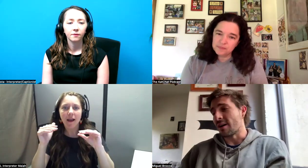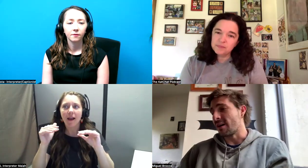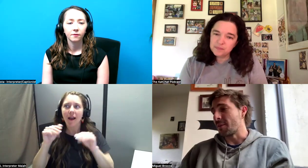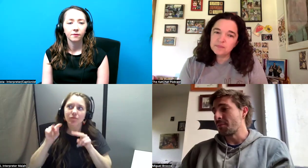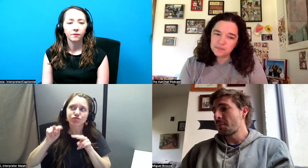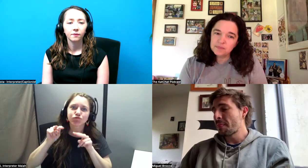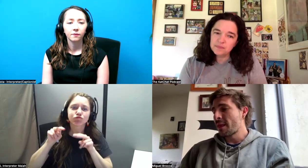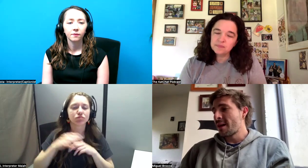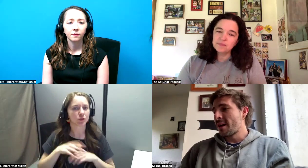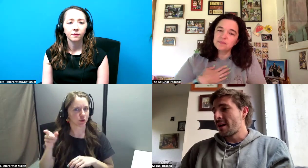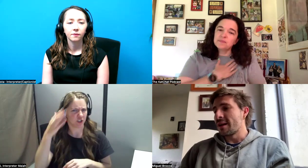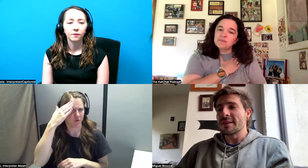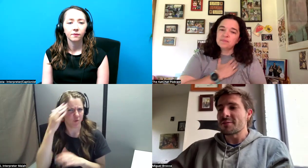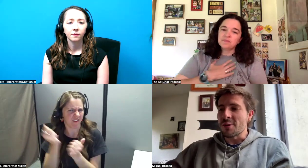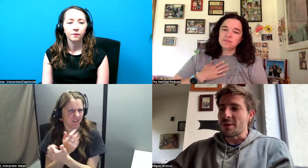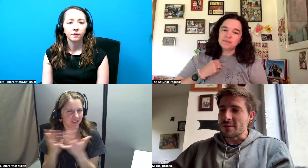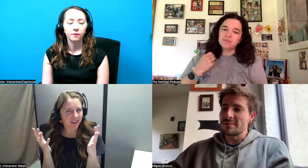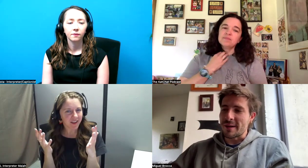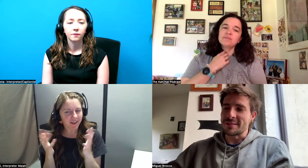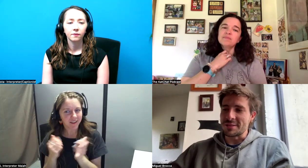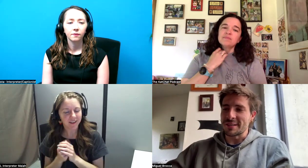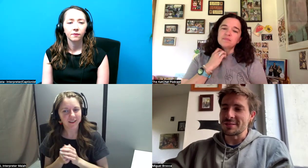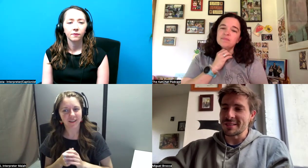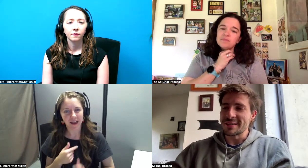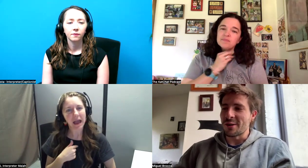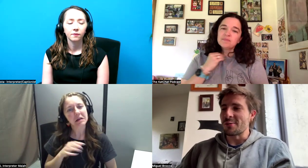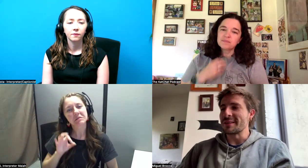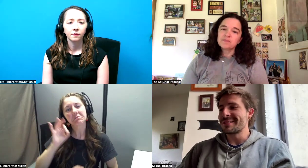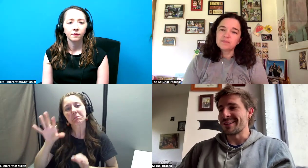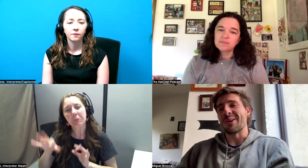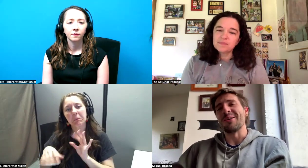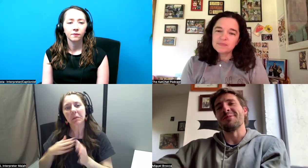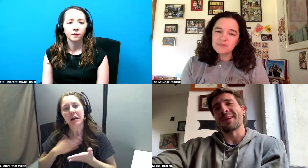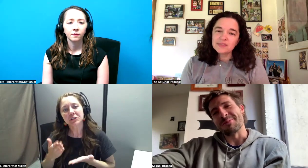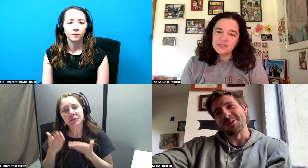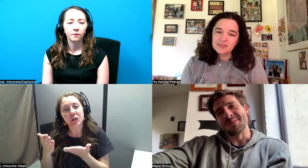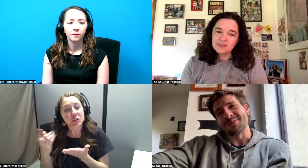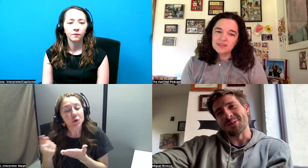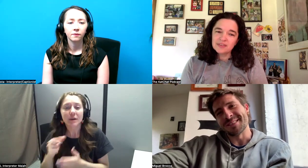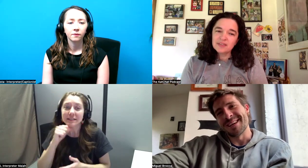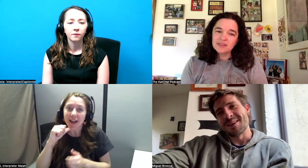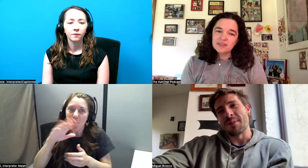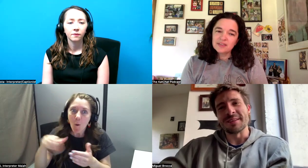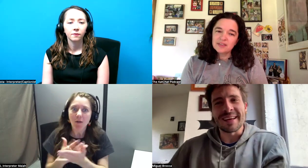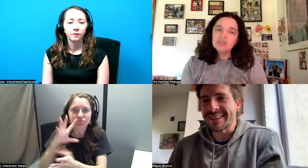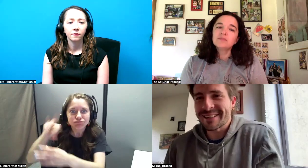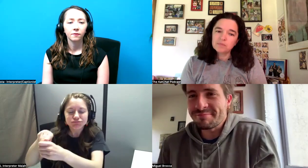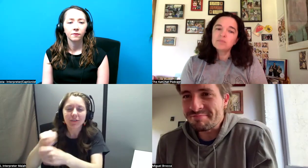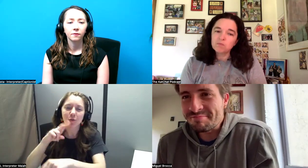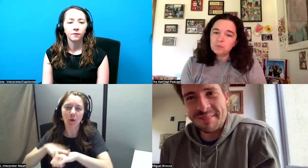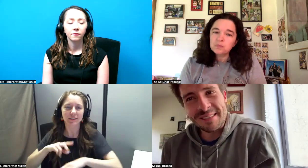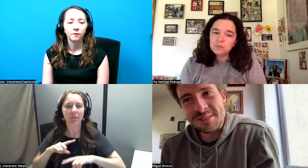So I did throw my suggestions in always. Not all of them came through, of course, but it's